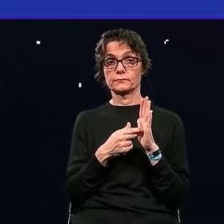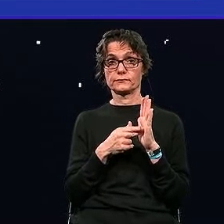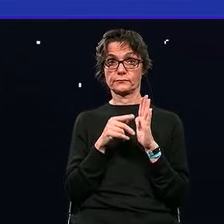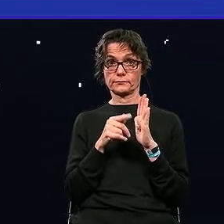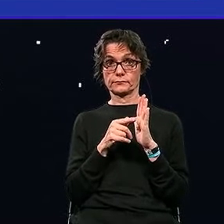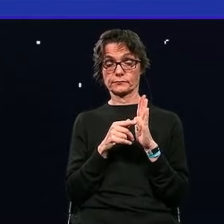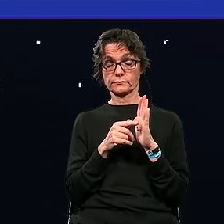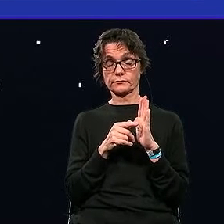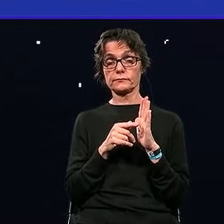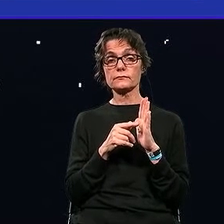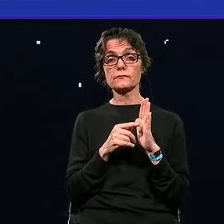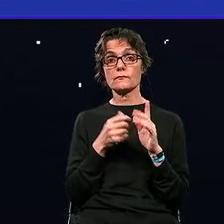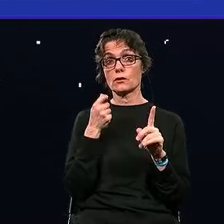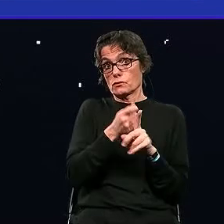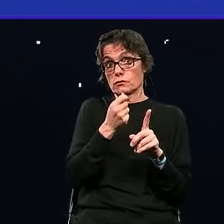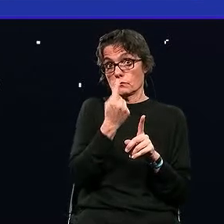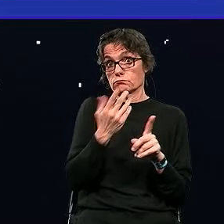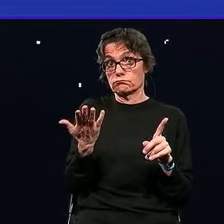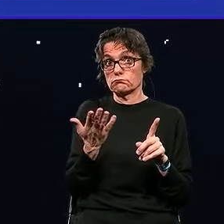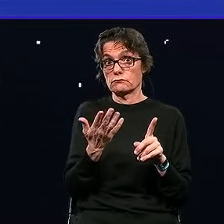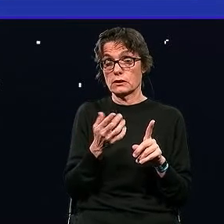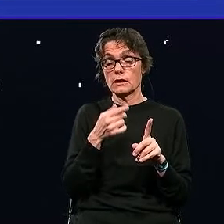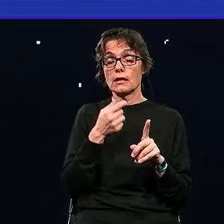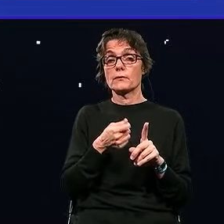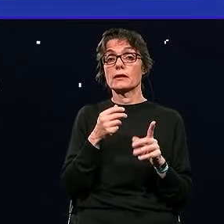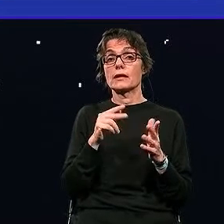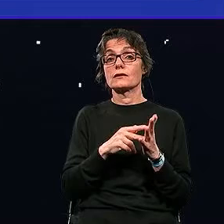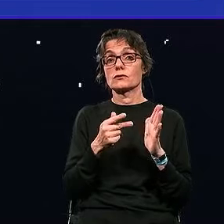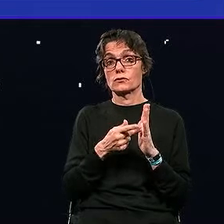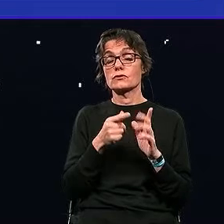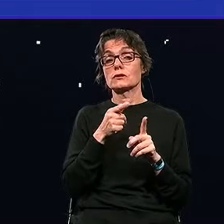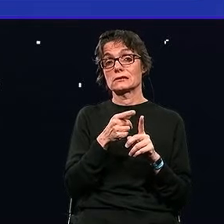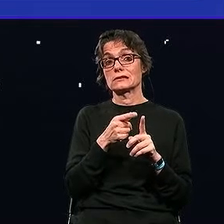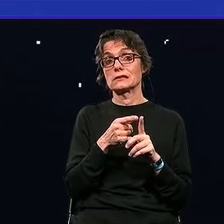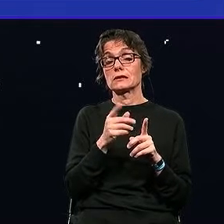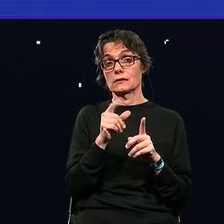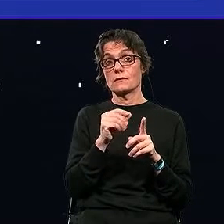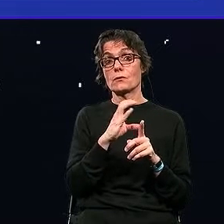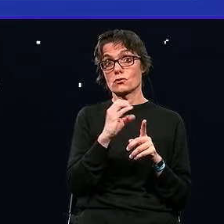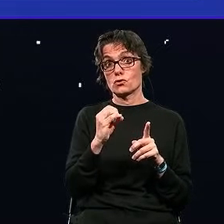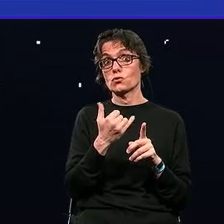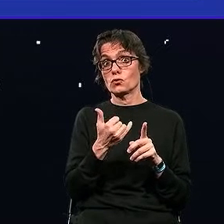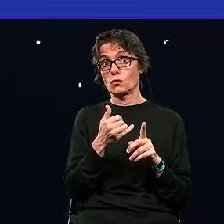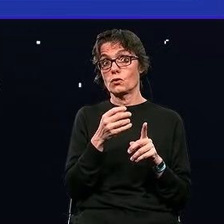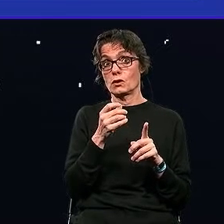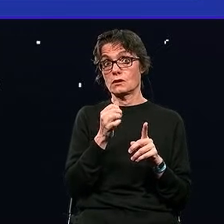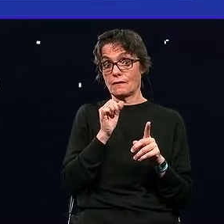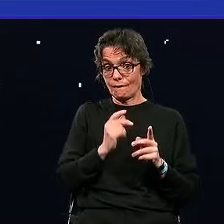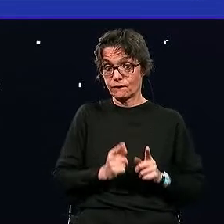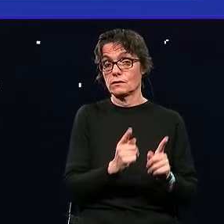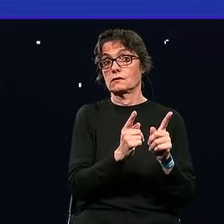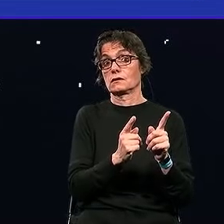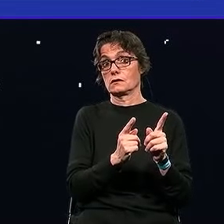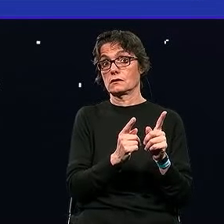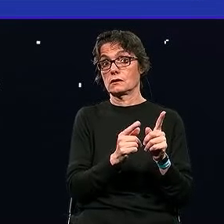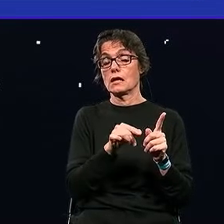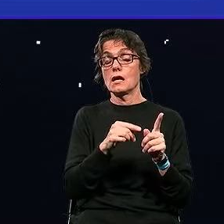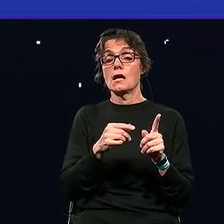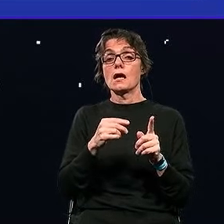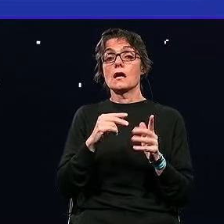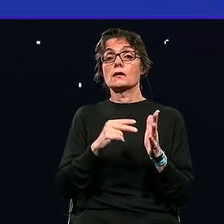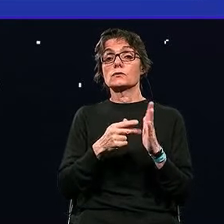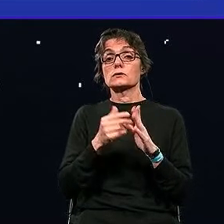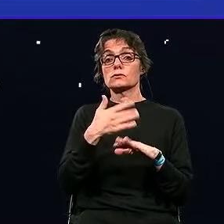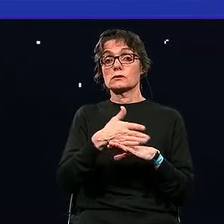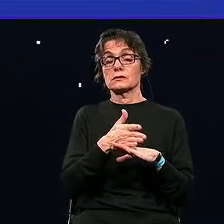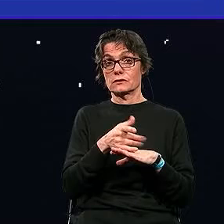the challenges. Technology has an enormous carbon footprint of its own. In fact, if the tech sector